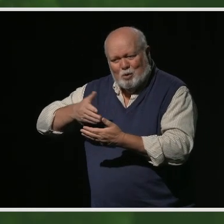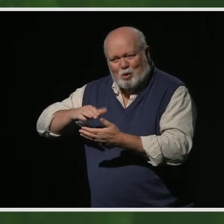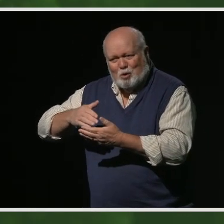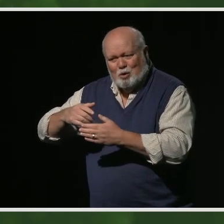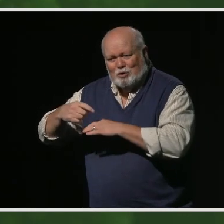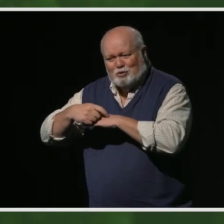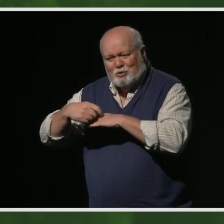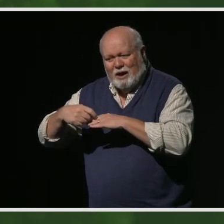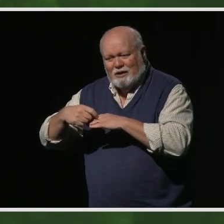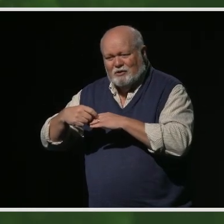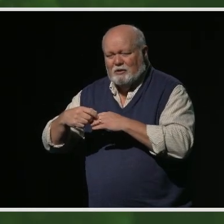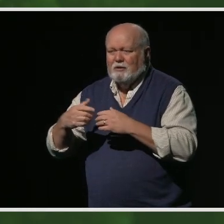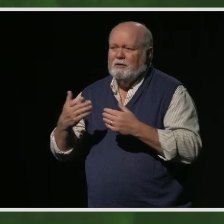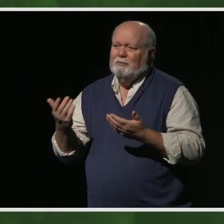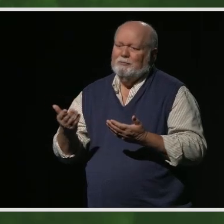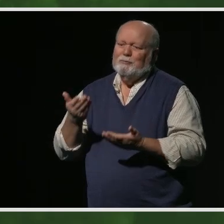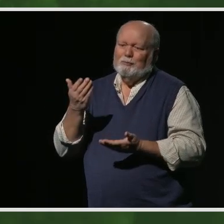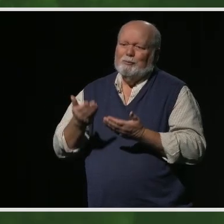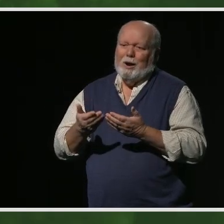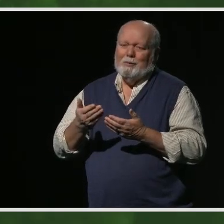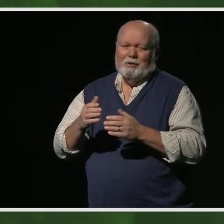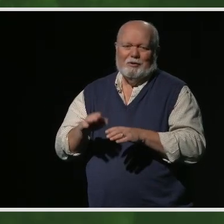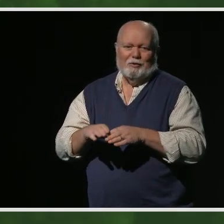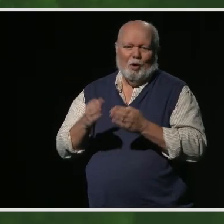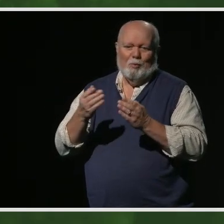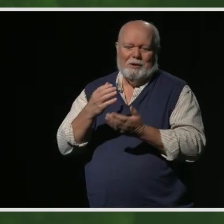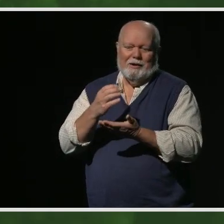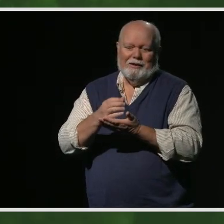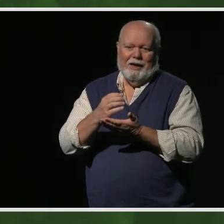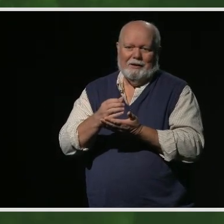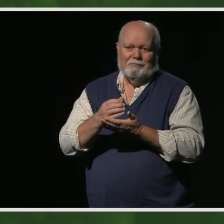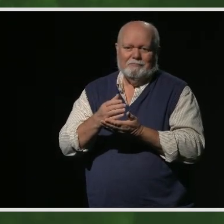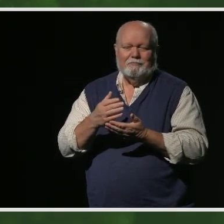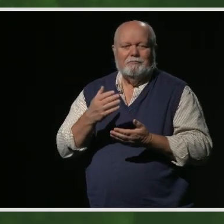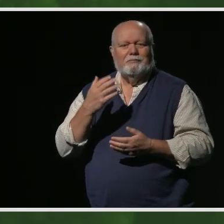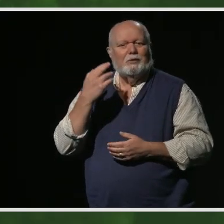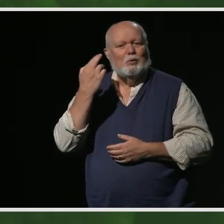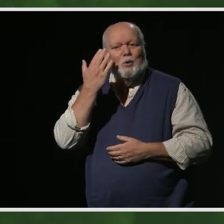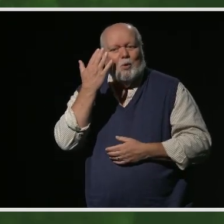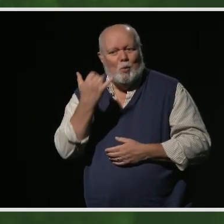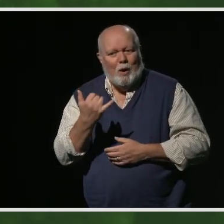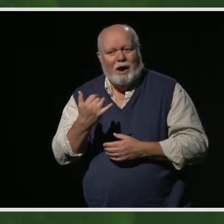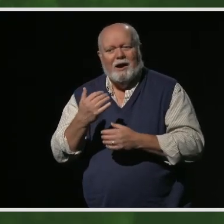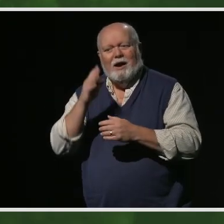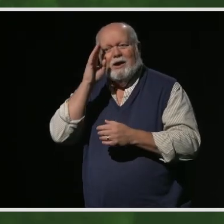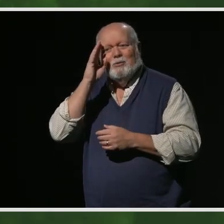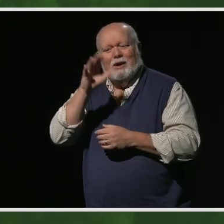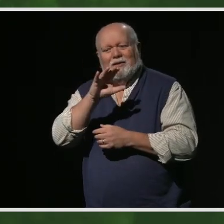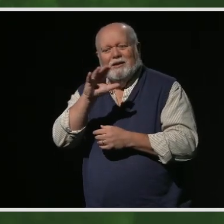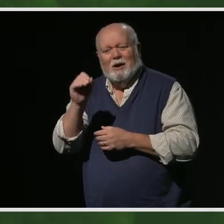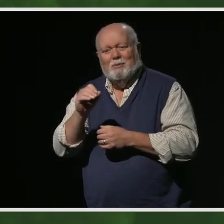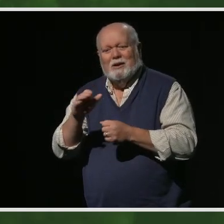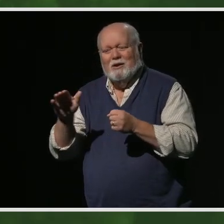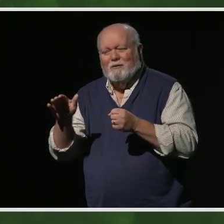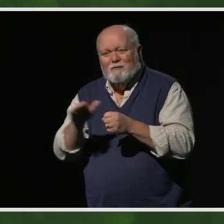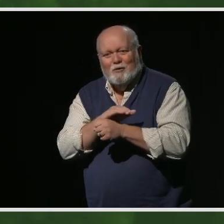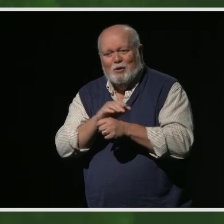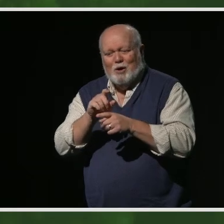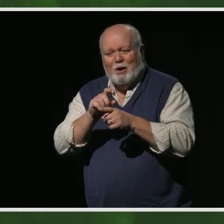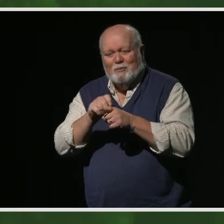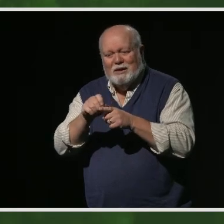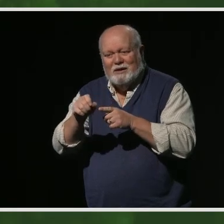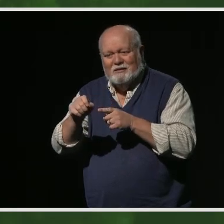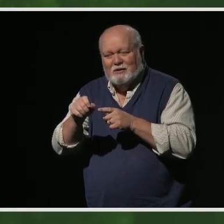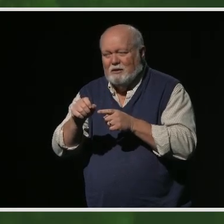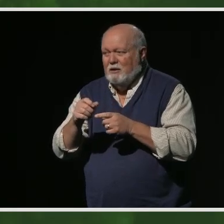can. This is why I created Full of Beans, so you can keep indulging in the foods you always